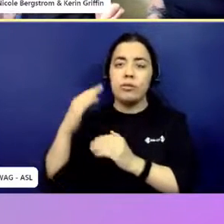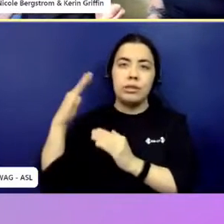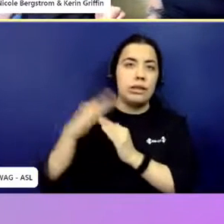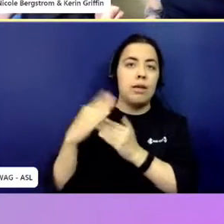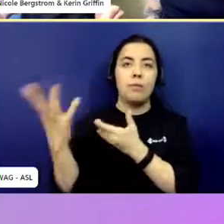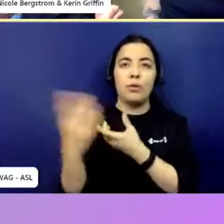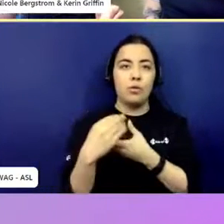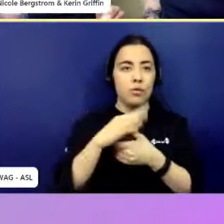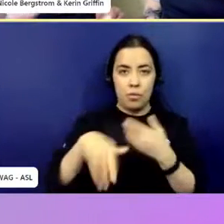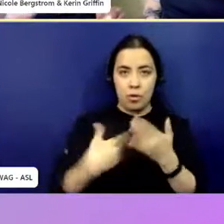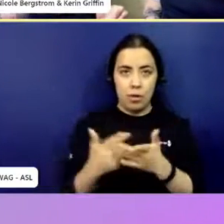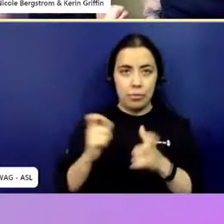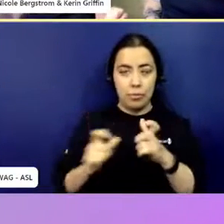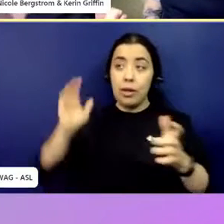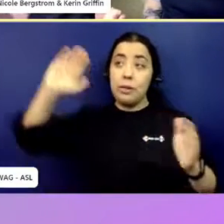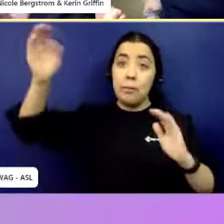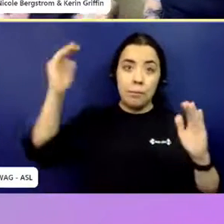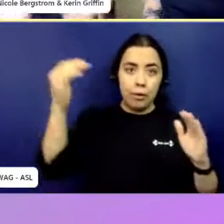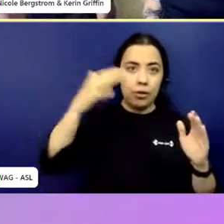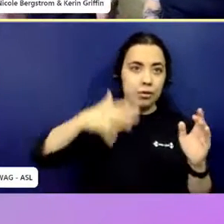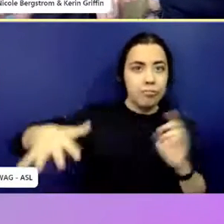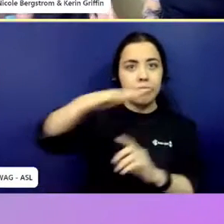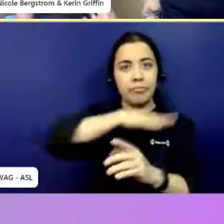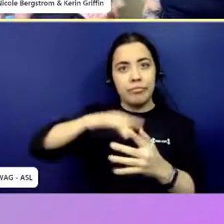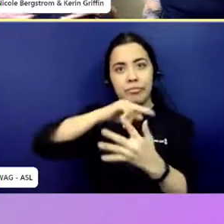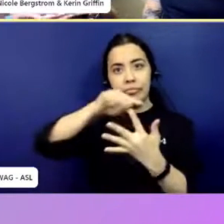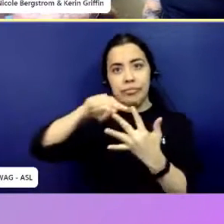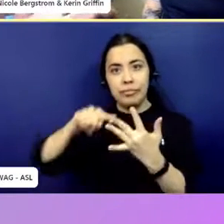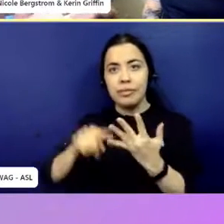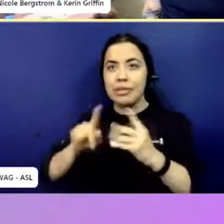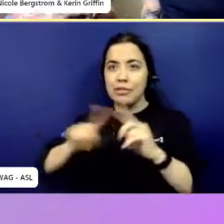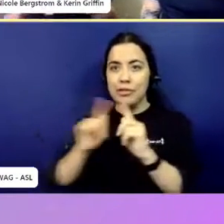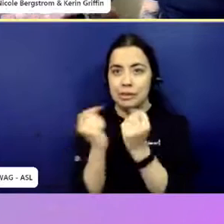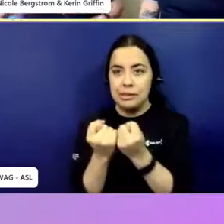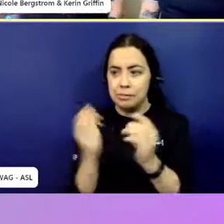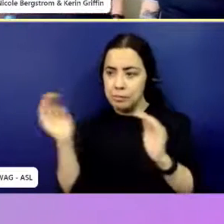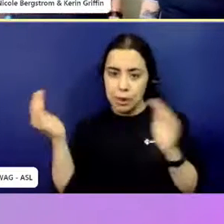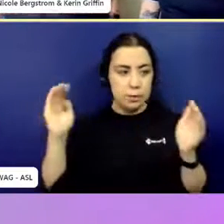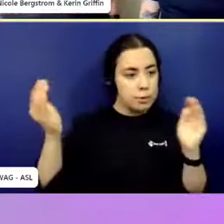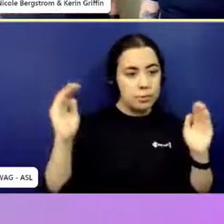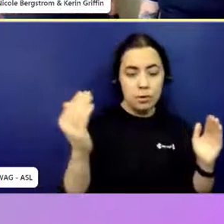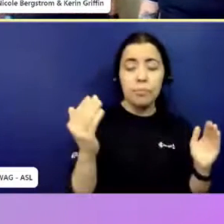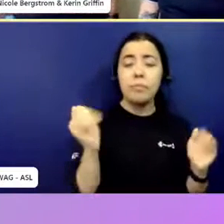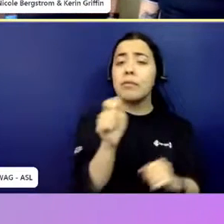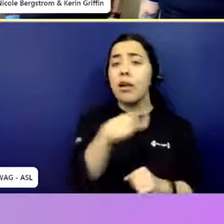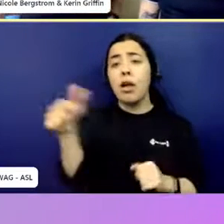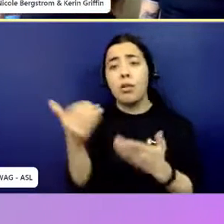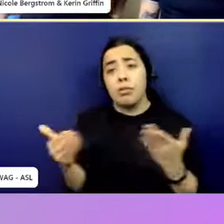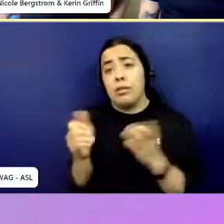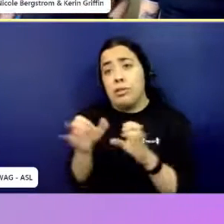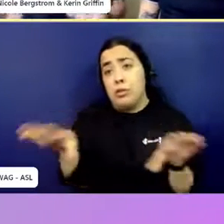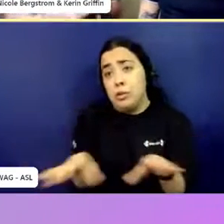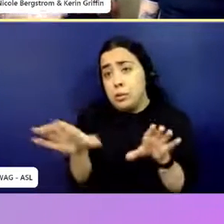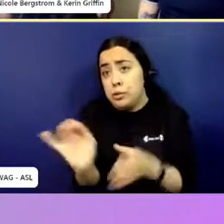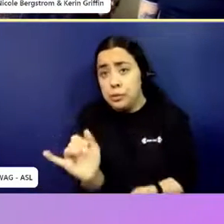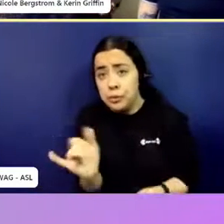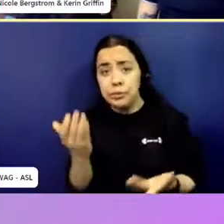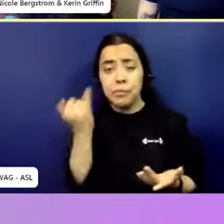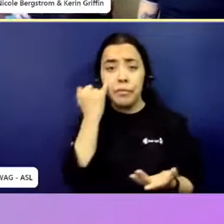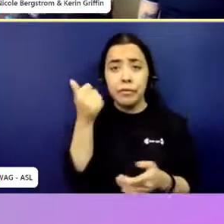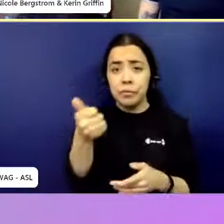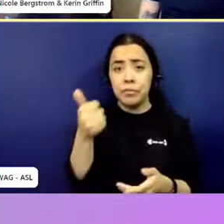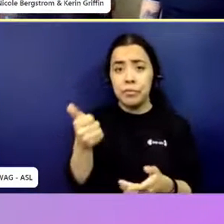to those who are around them. There are things that you can do as well. If